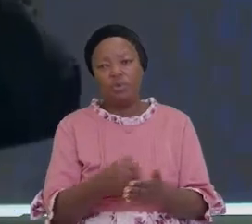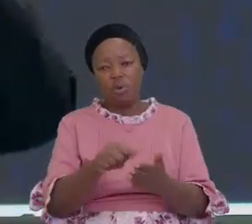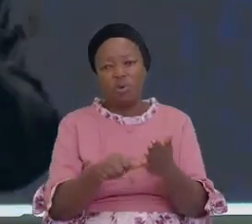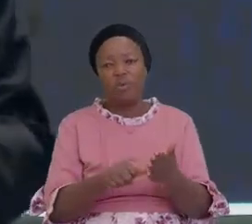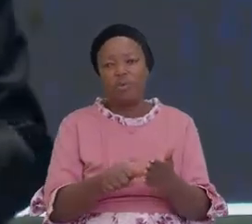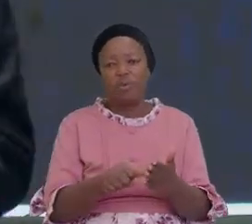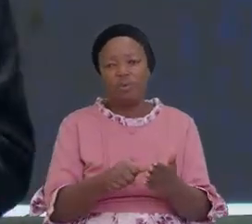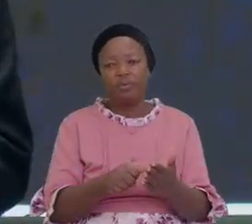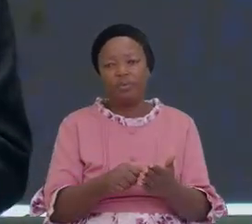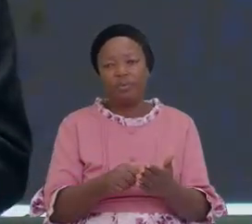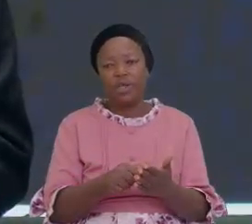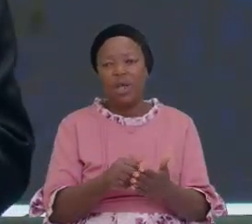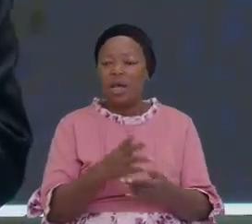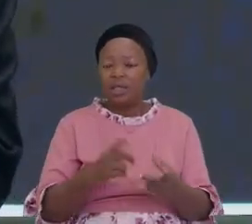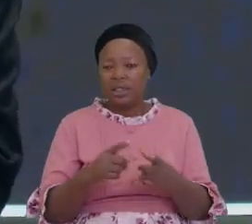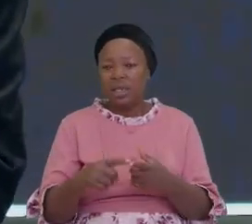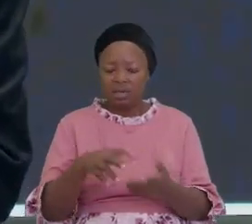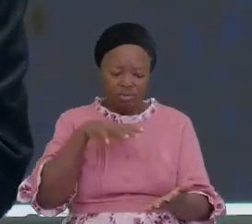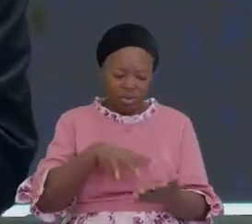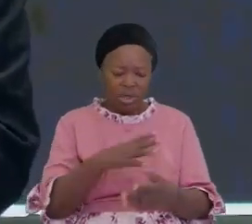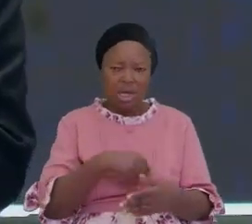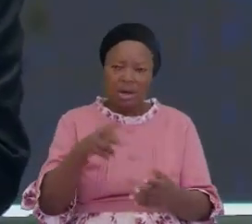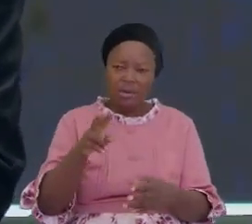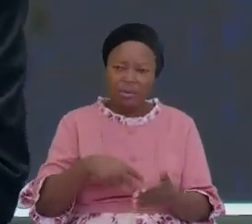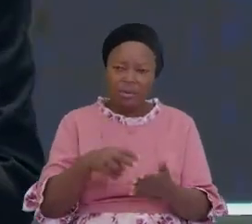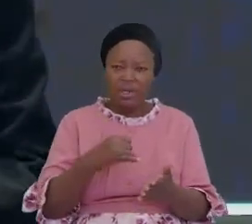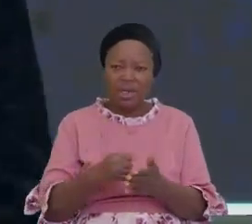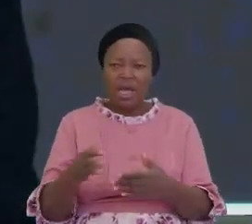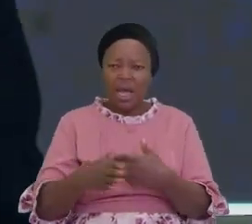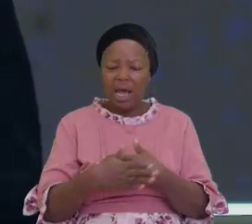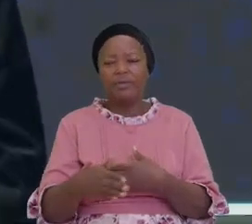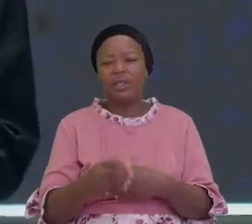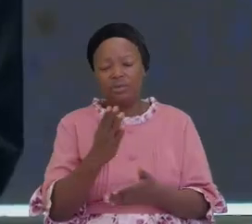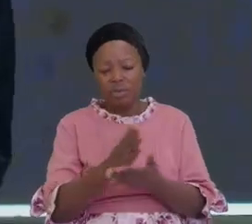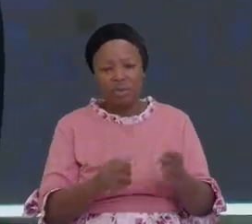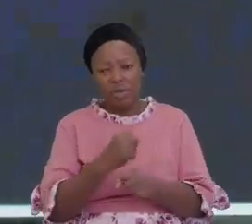And I studied and I read. After some years, I got another copy.